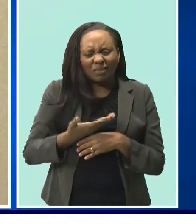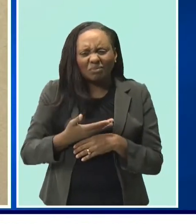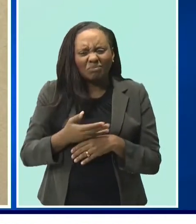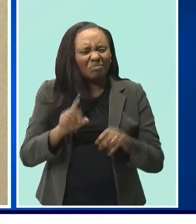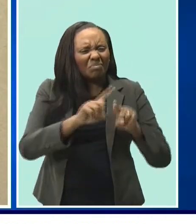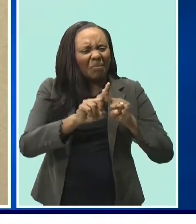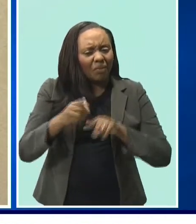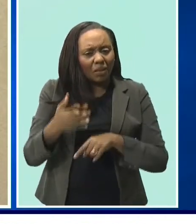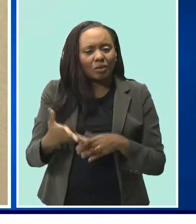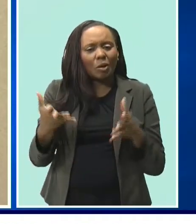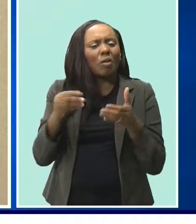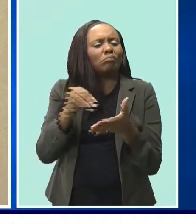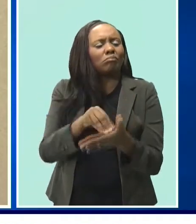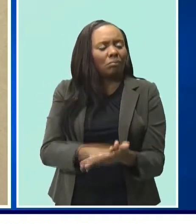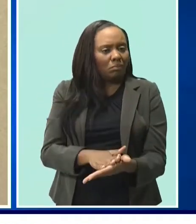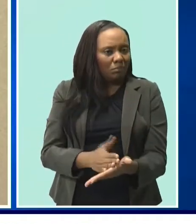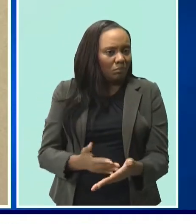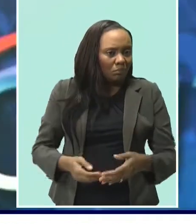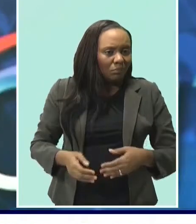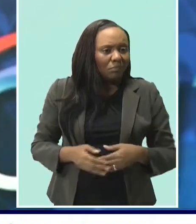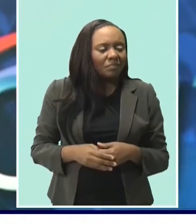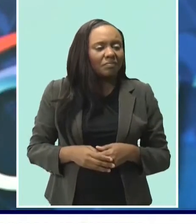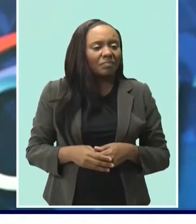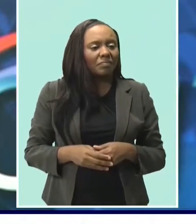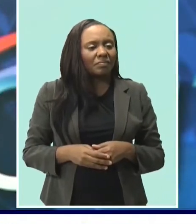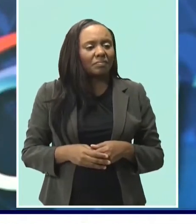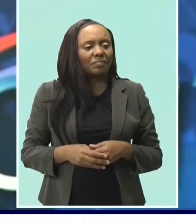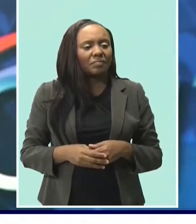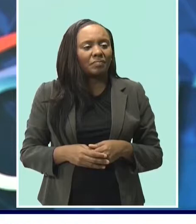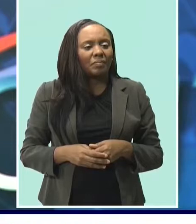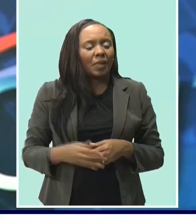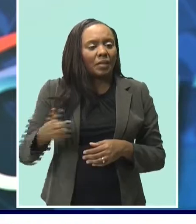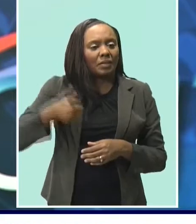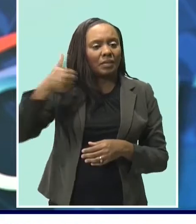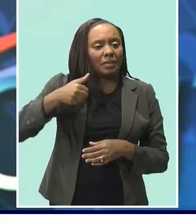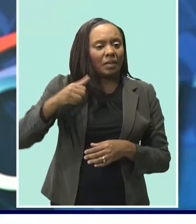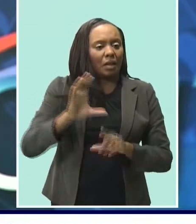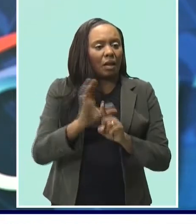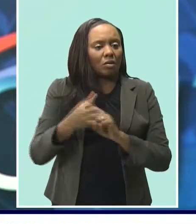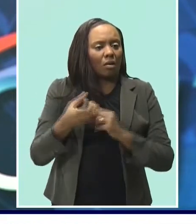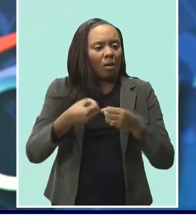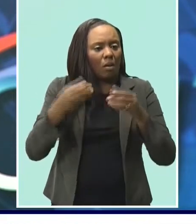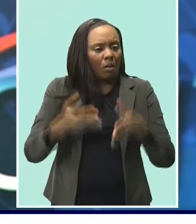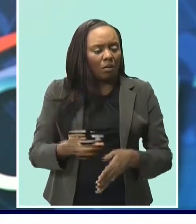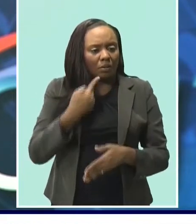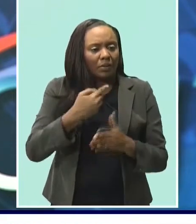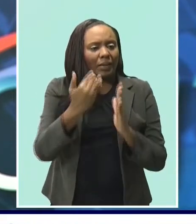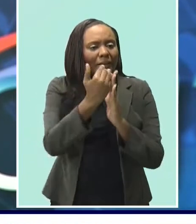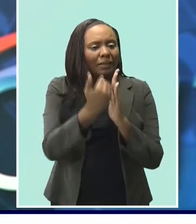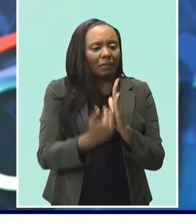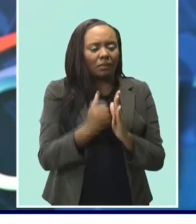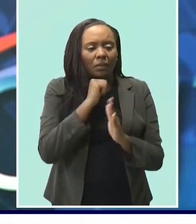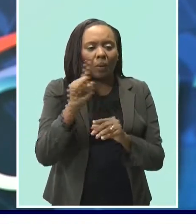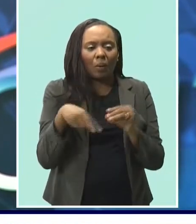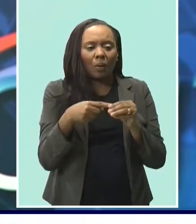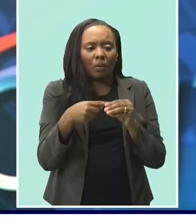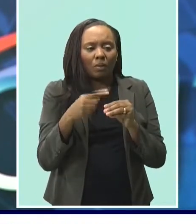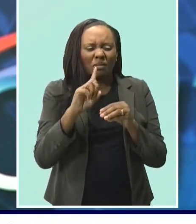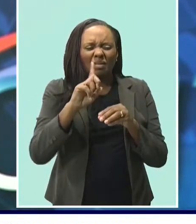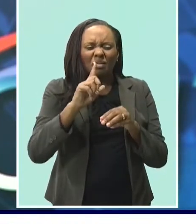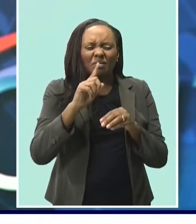care. Minister Bostic, in his message celebrating International Nurses Day, says it's imperative nurses are provided with all